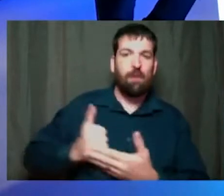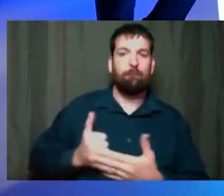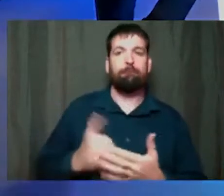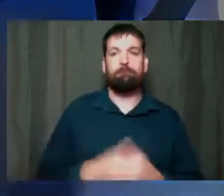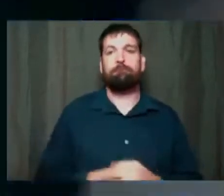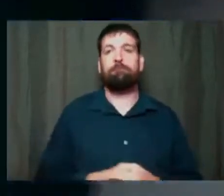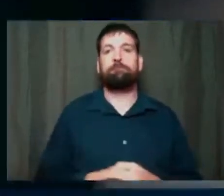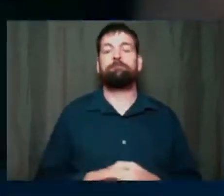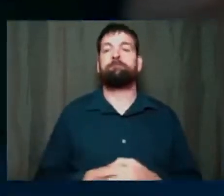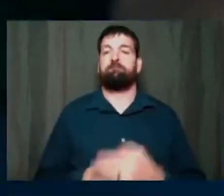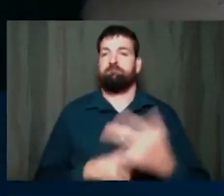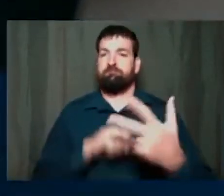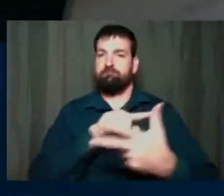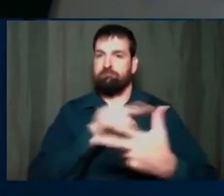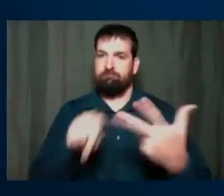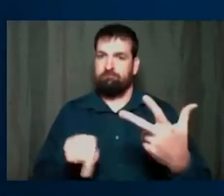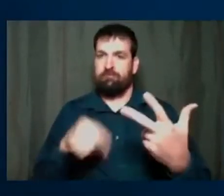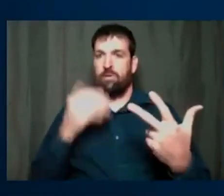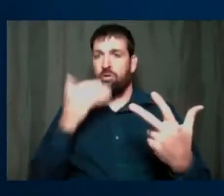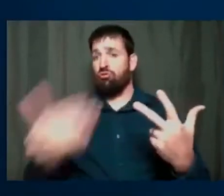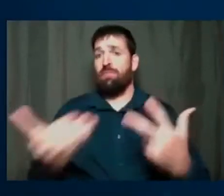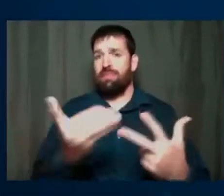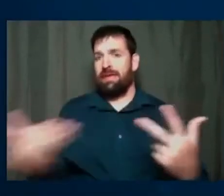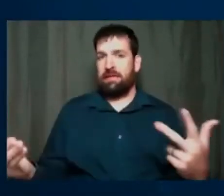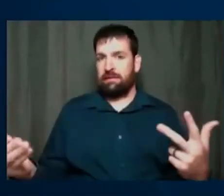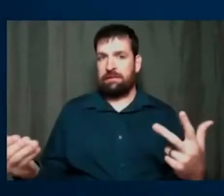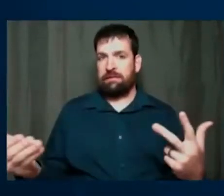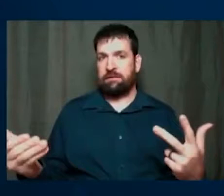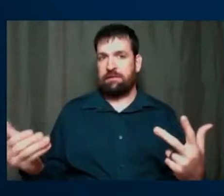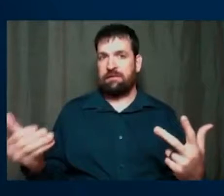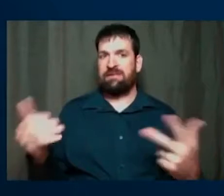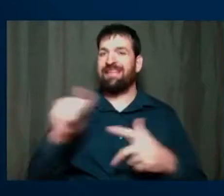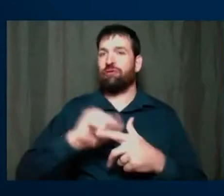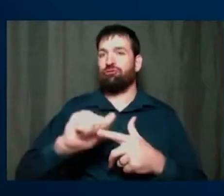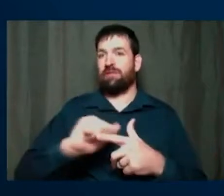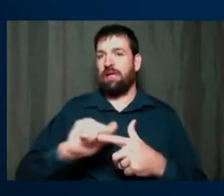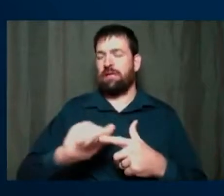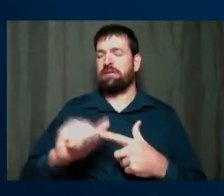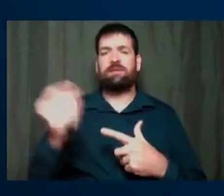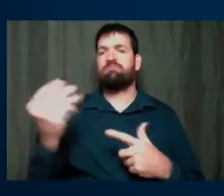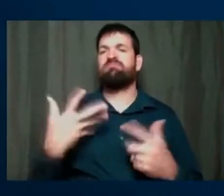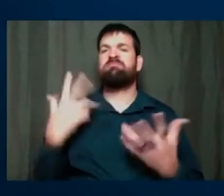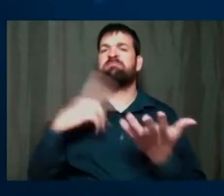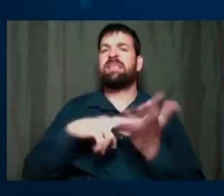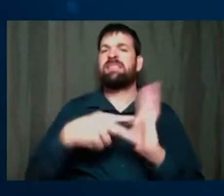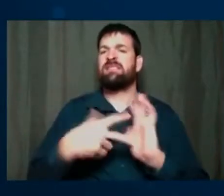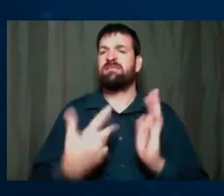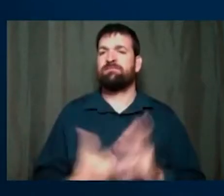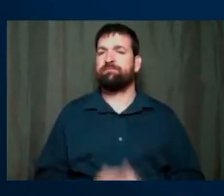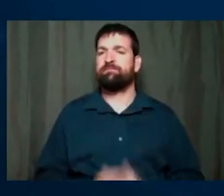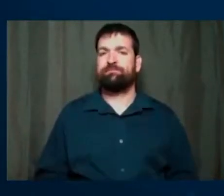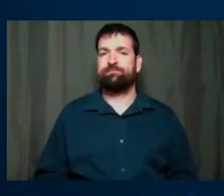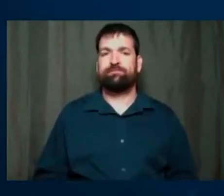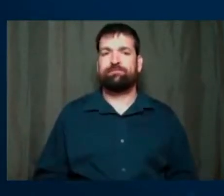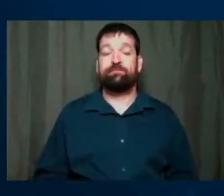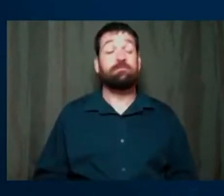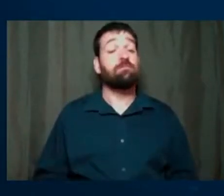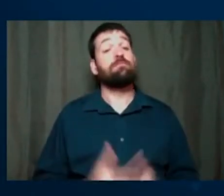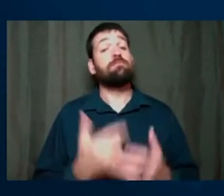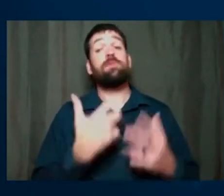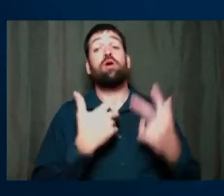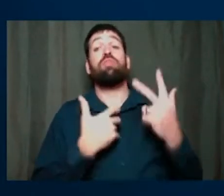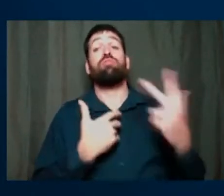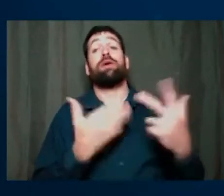3 good things, a 3 good things exercise. So tell us just what that is and how it can help us. So what the 3 good things